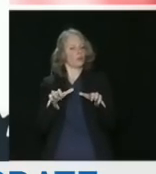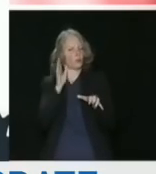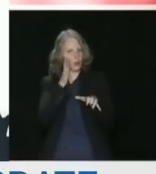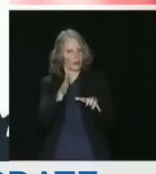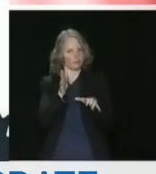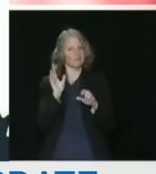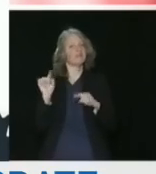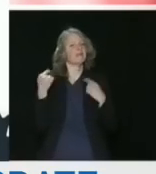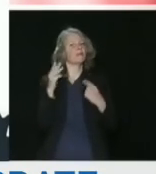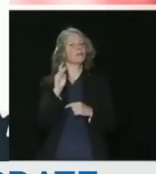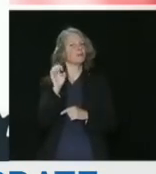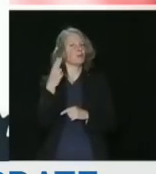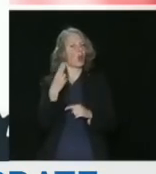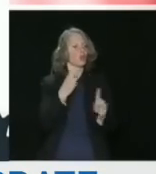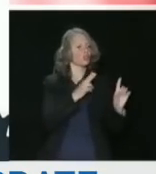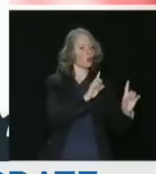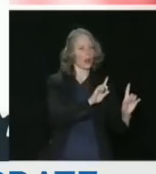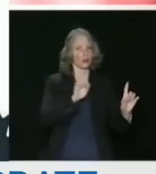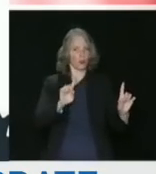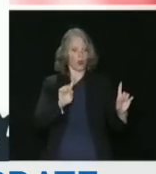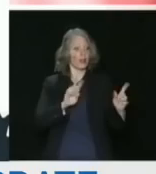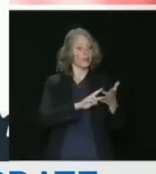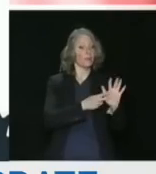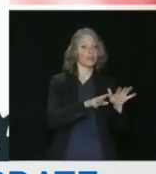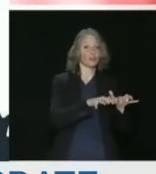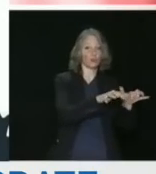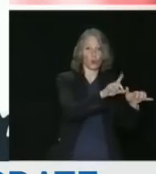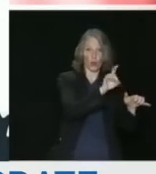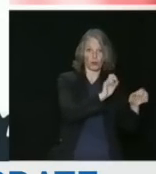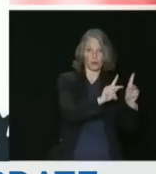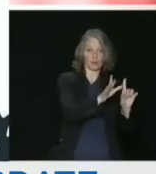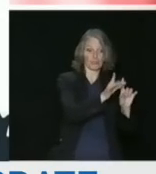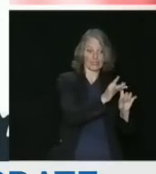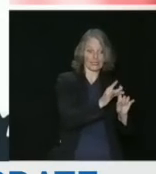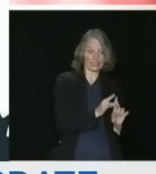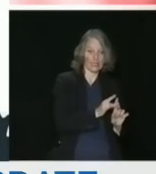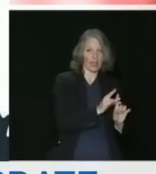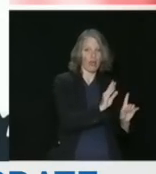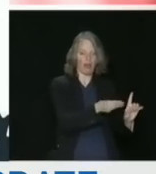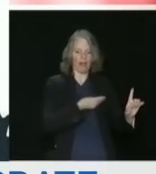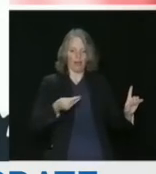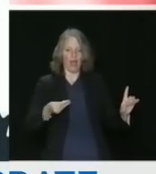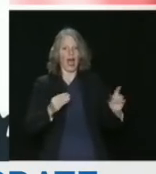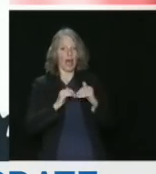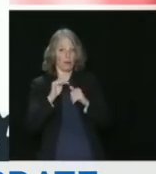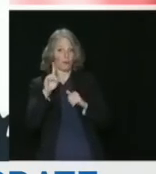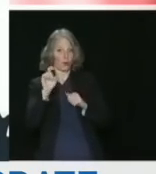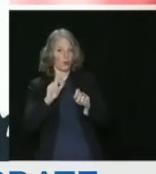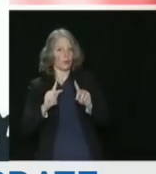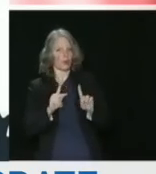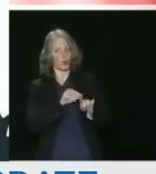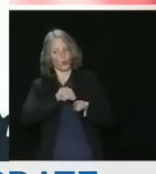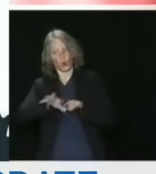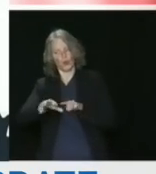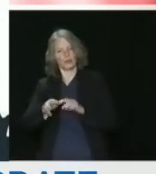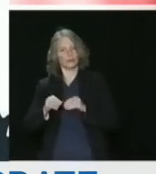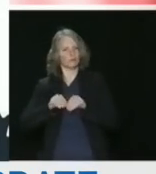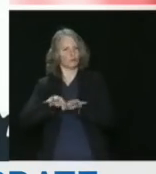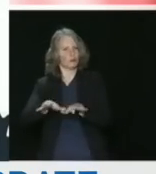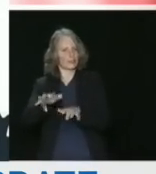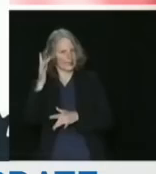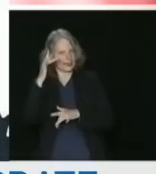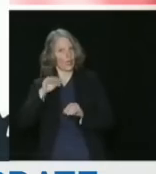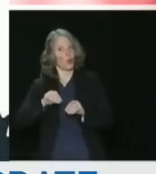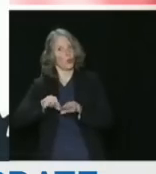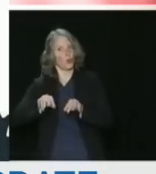since early March, meaning every 100 cases in Canada will pass the virus to more than 100 others, and so on,